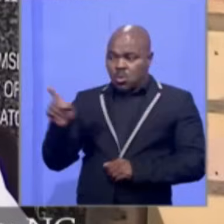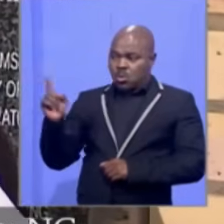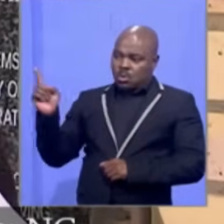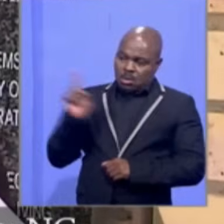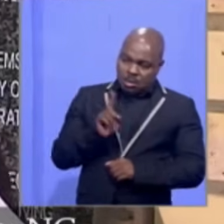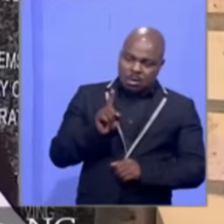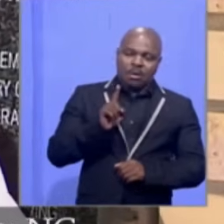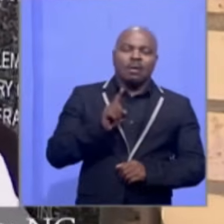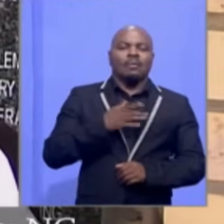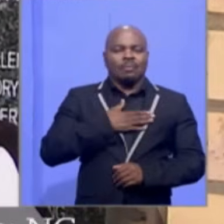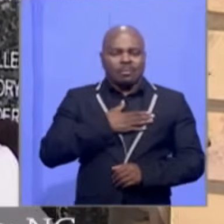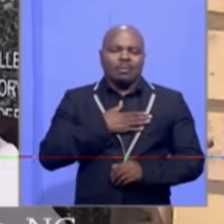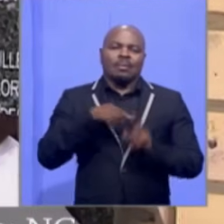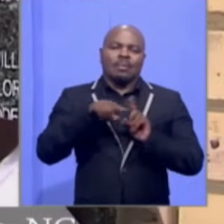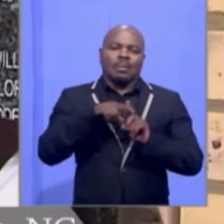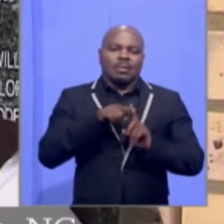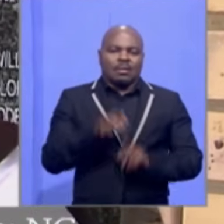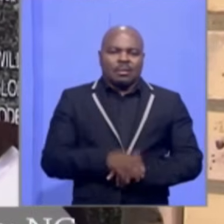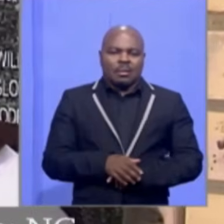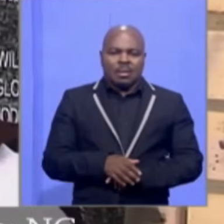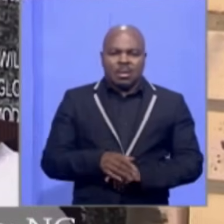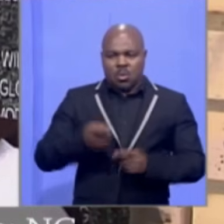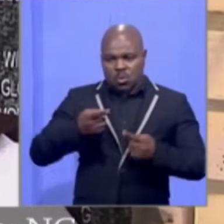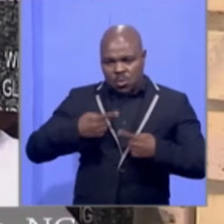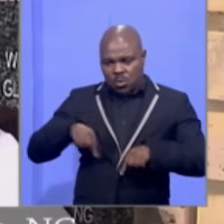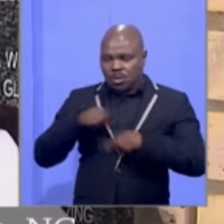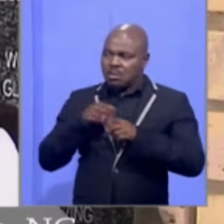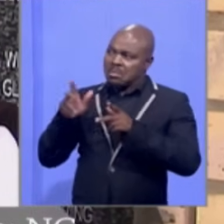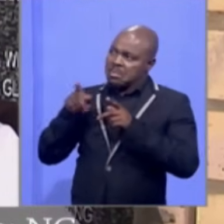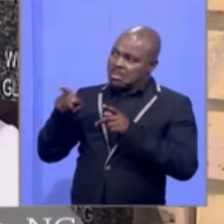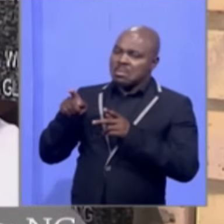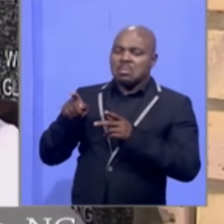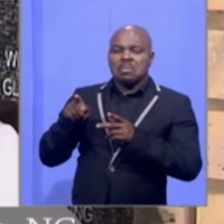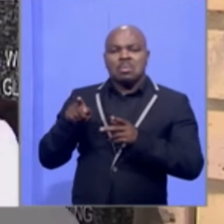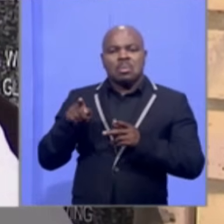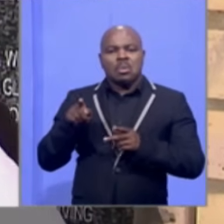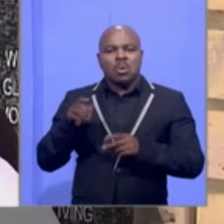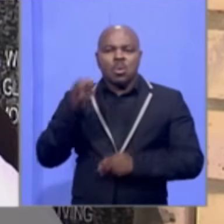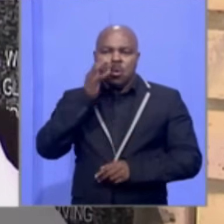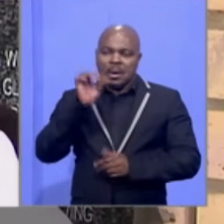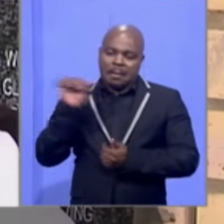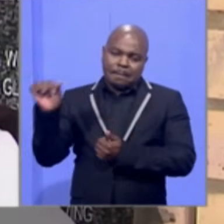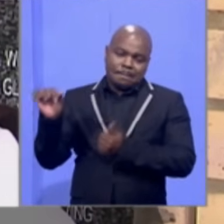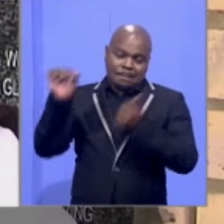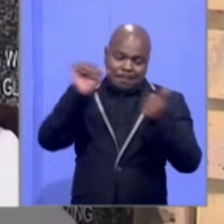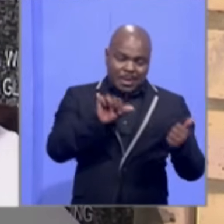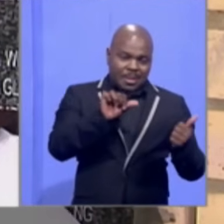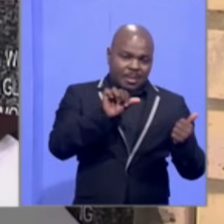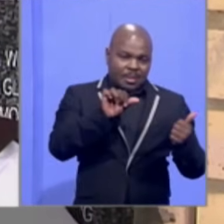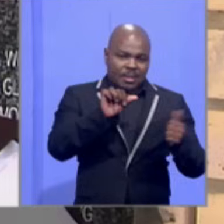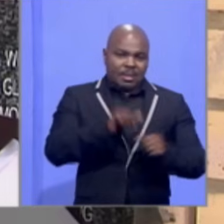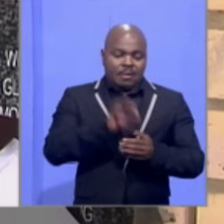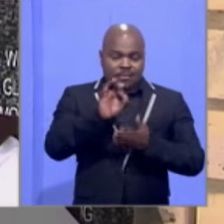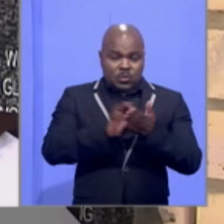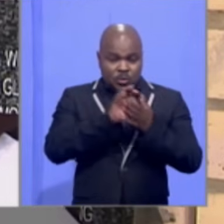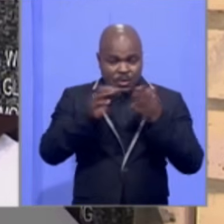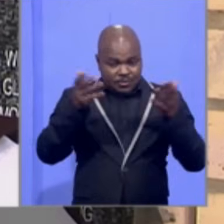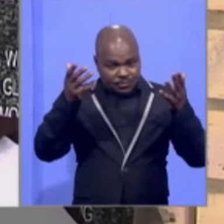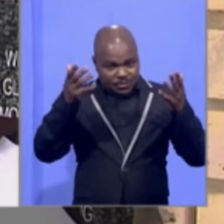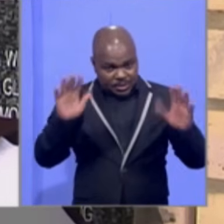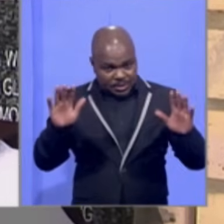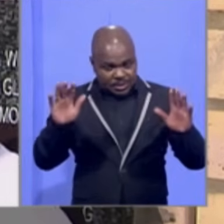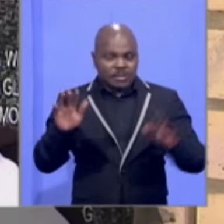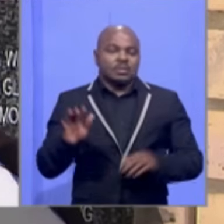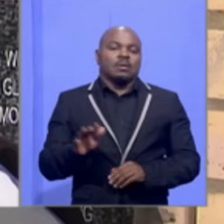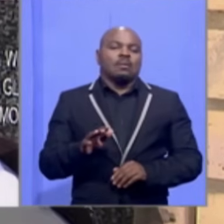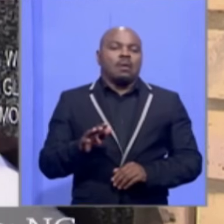There's still hope mo ANC. Ha re bolella gore o tlo go bua atla ene after the elections go tlo go nna